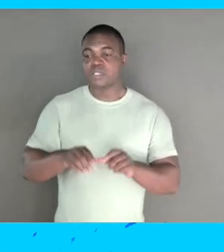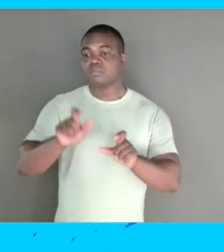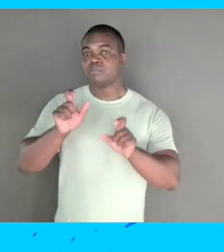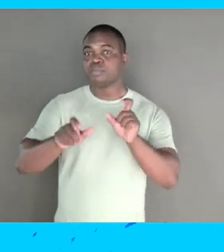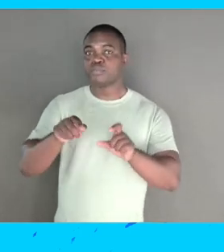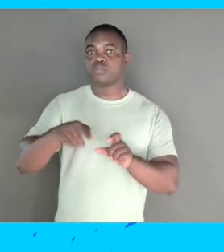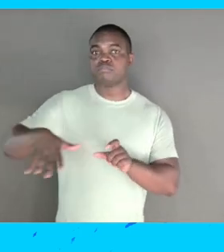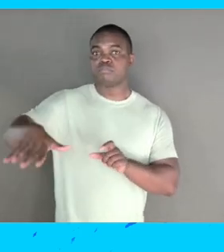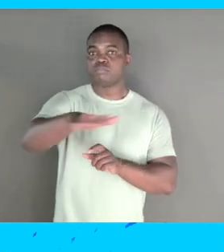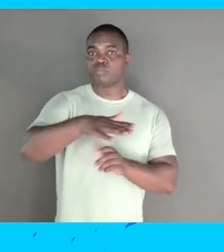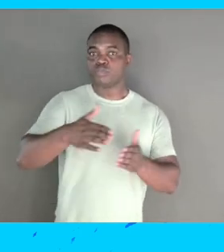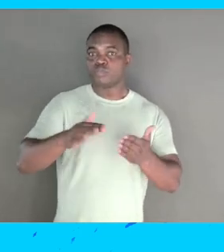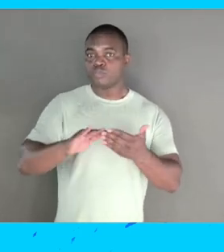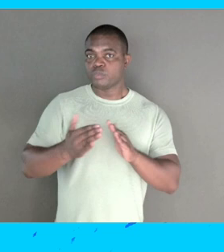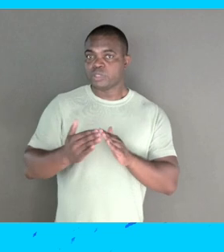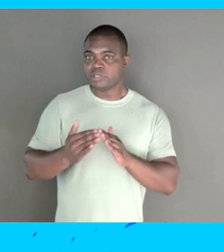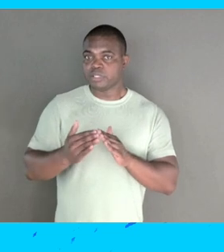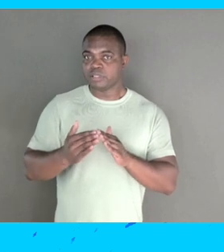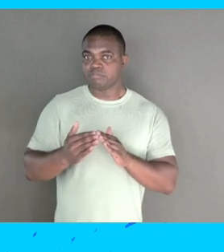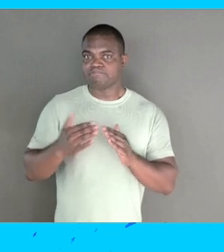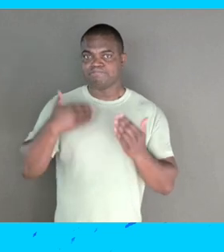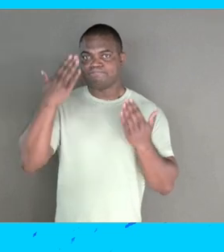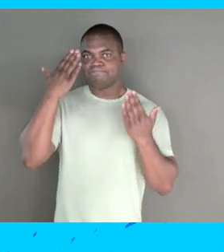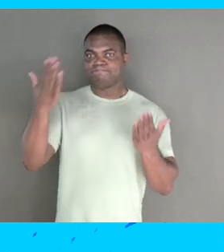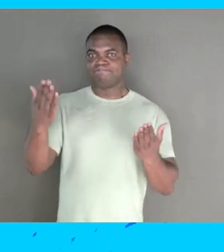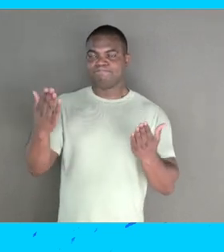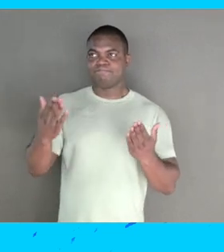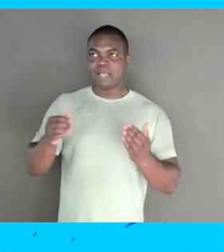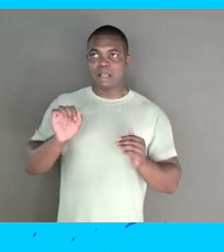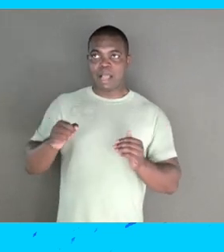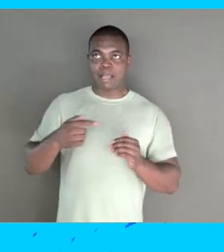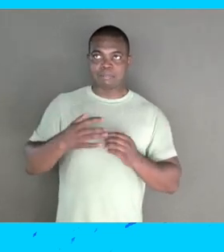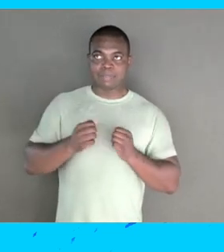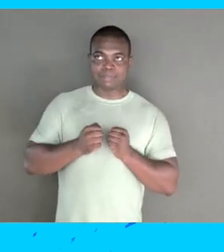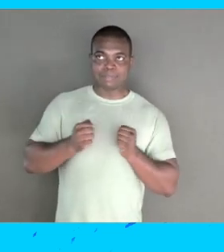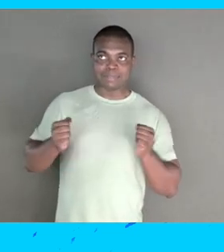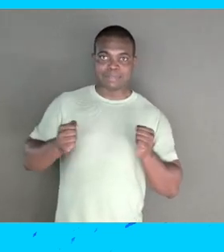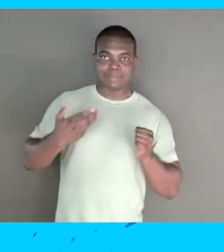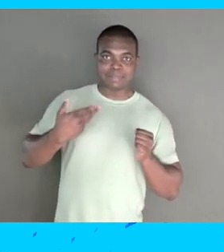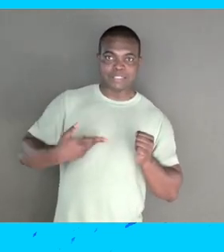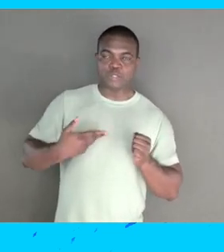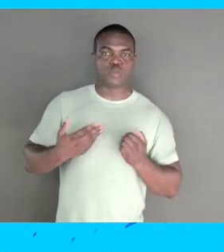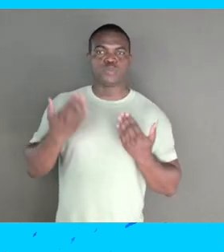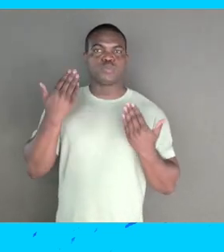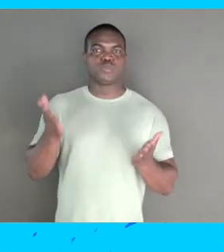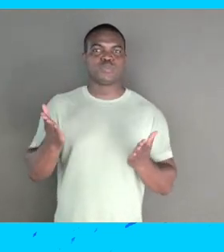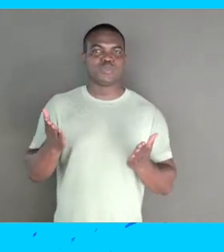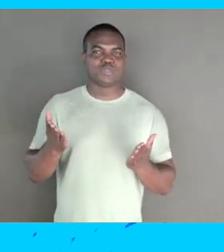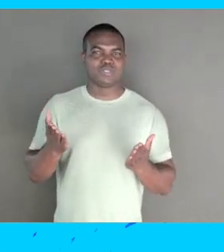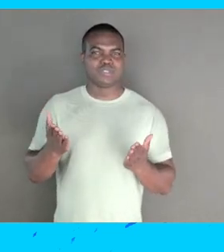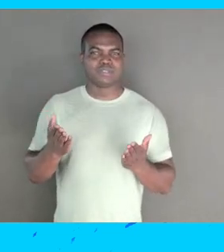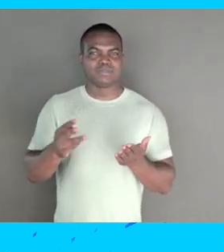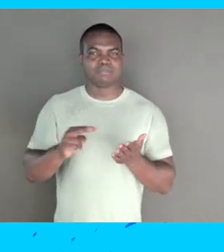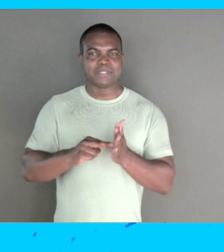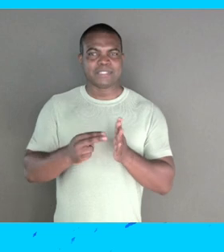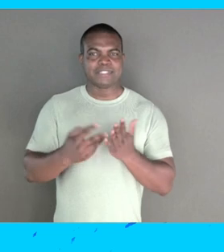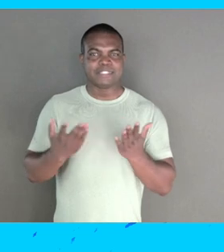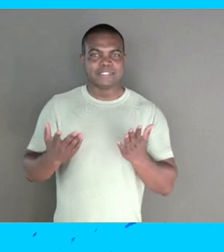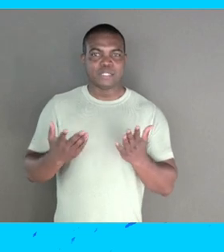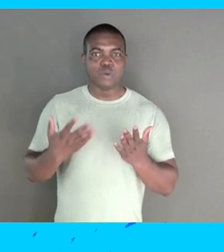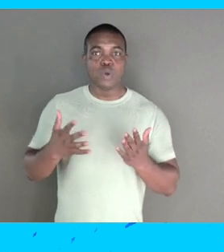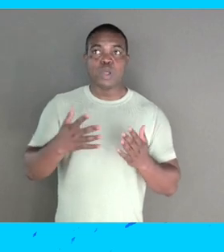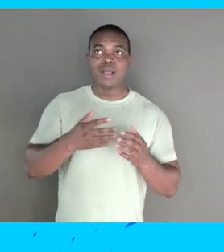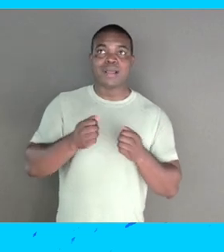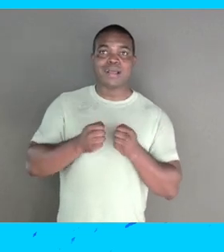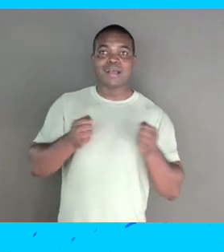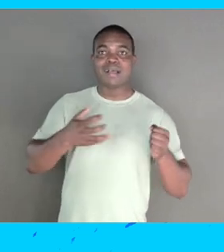not know how to term themselves or how to term how they feel or like how their body responds. So this